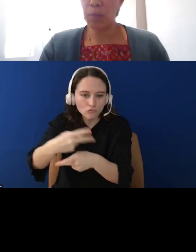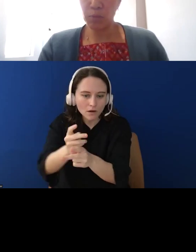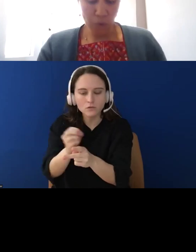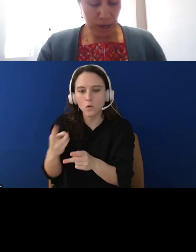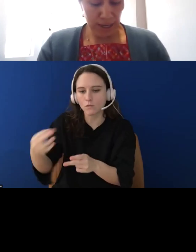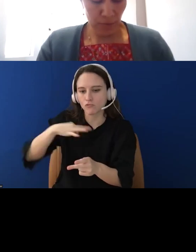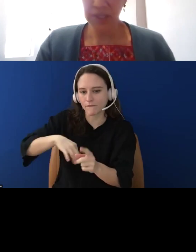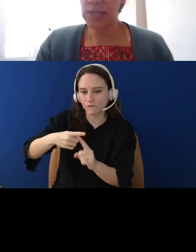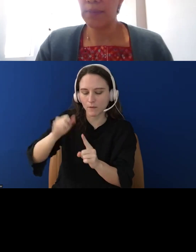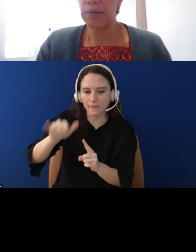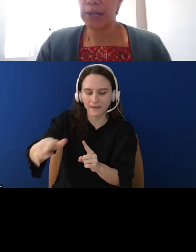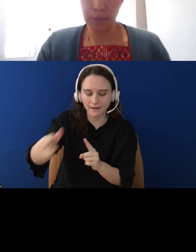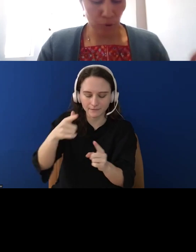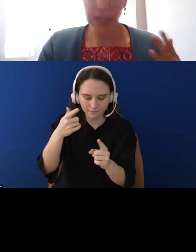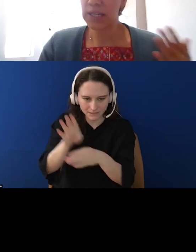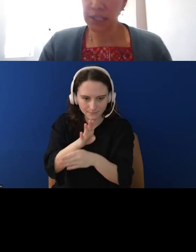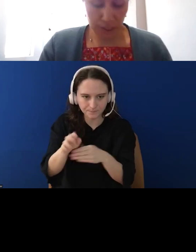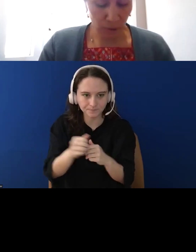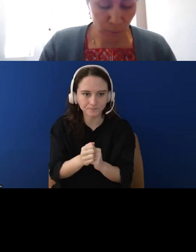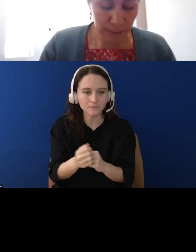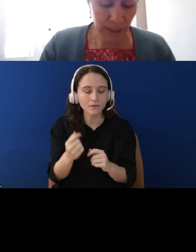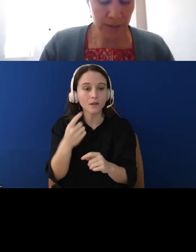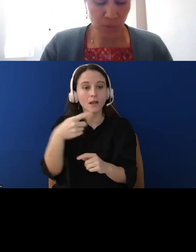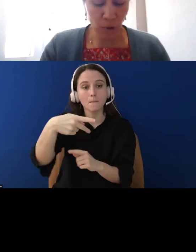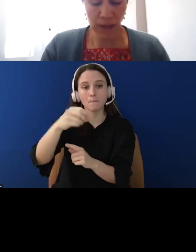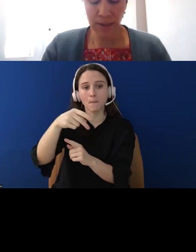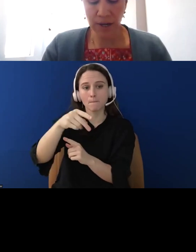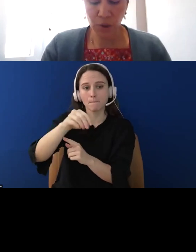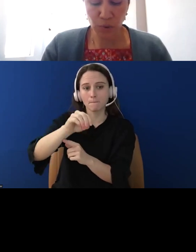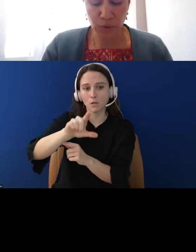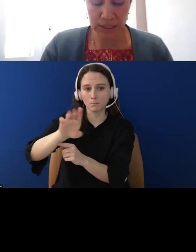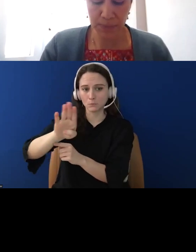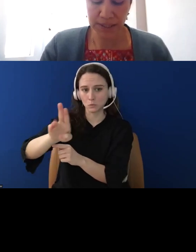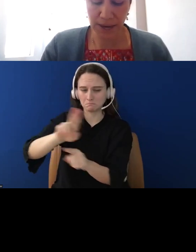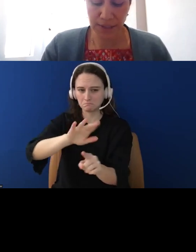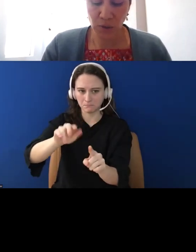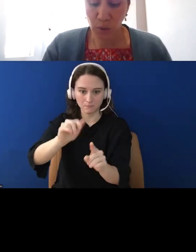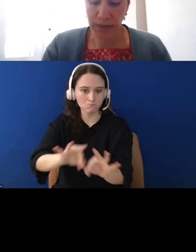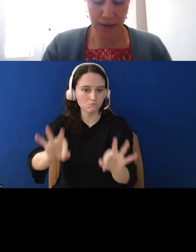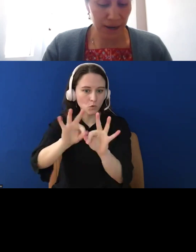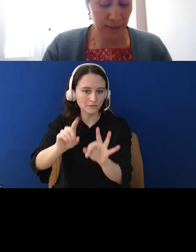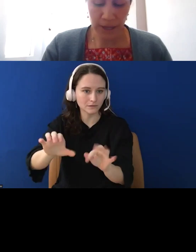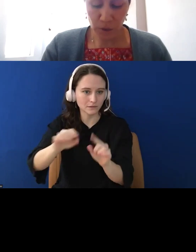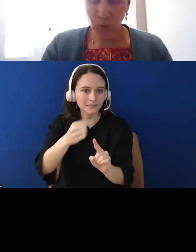According to the Popol Vuh, which is a very important K'iche' document, small and large communities pay taxes to